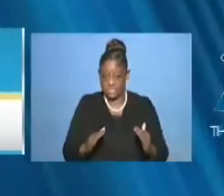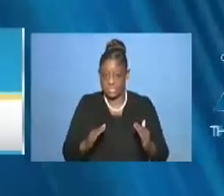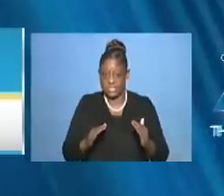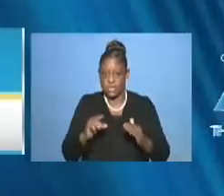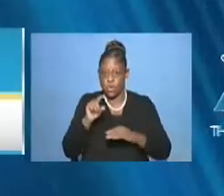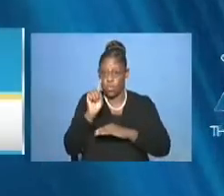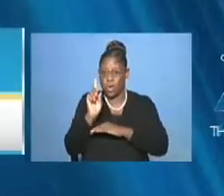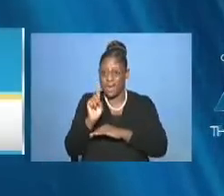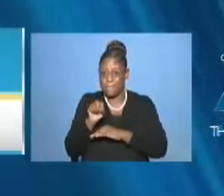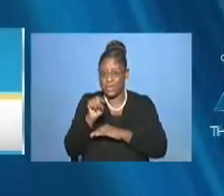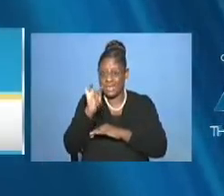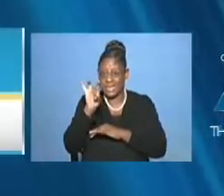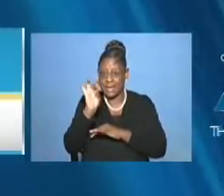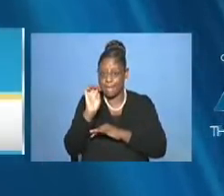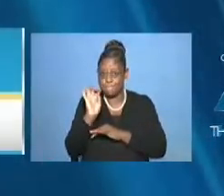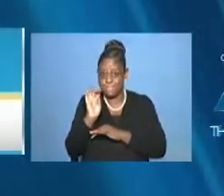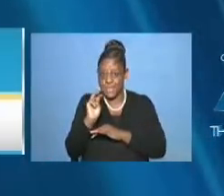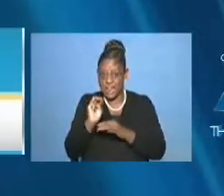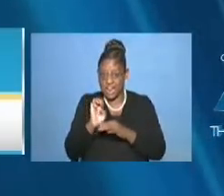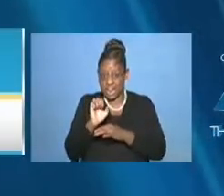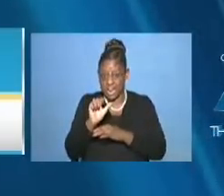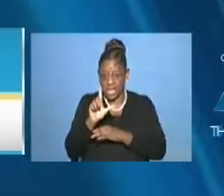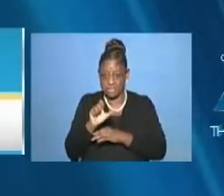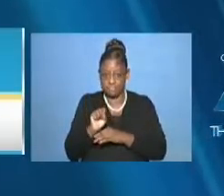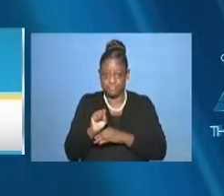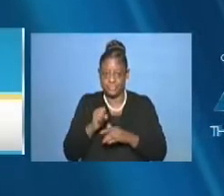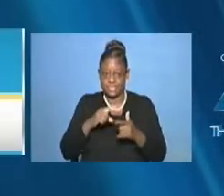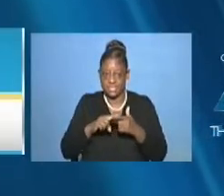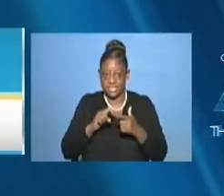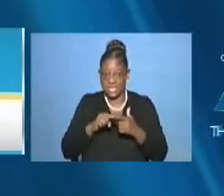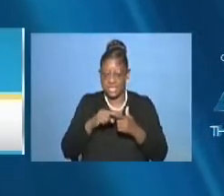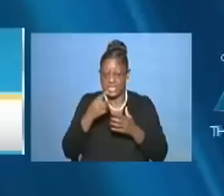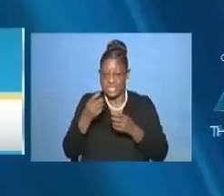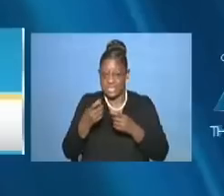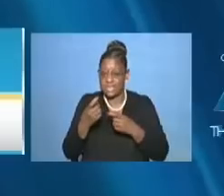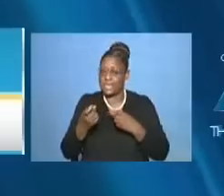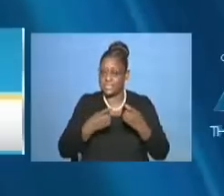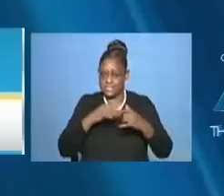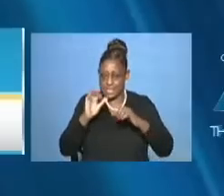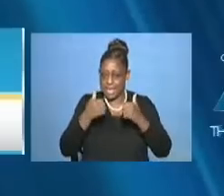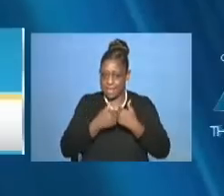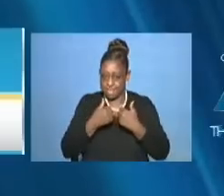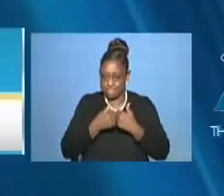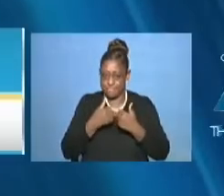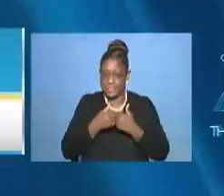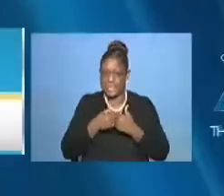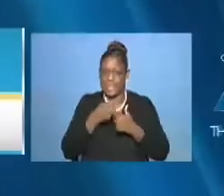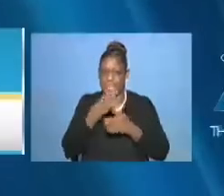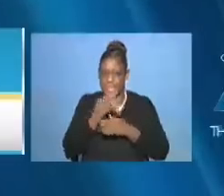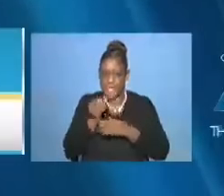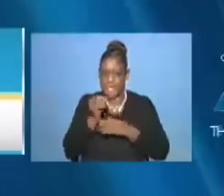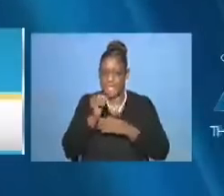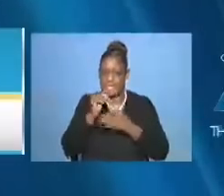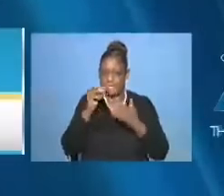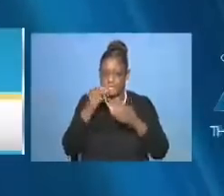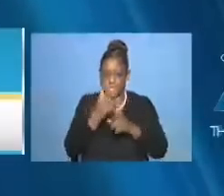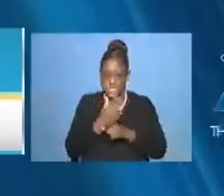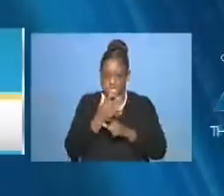at $1.8 million, $2.3 million in gaming taxes, and $2.2 million generated in motor vehicle